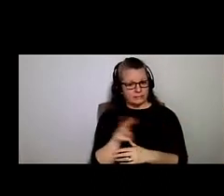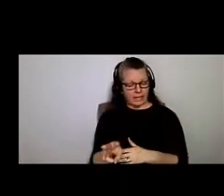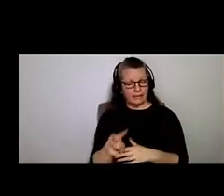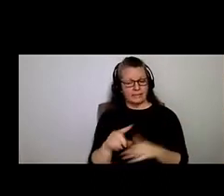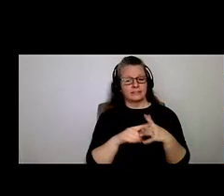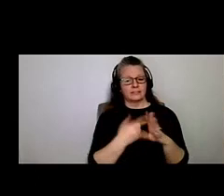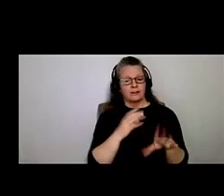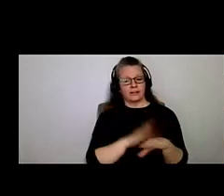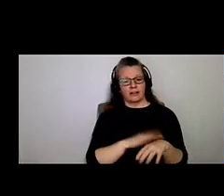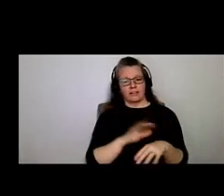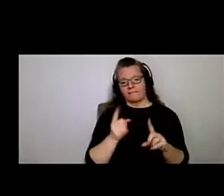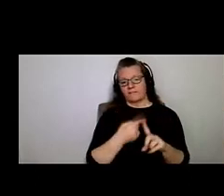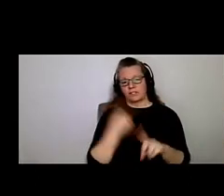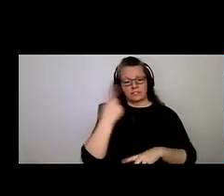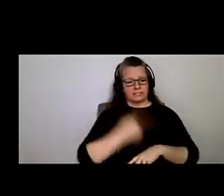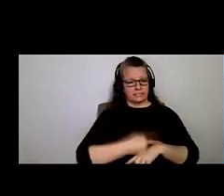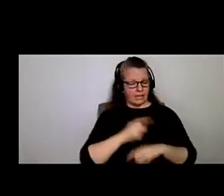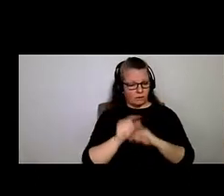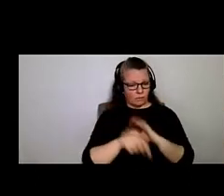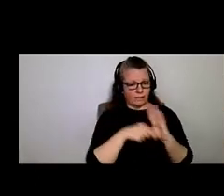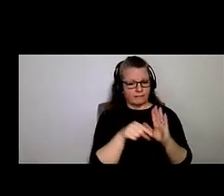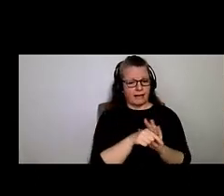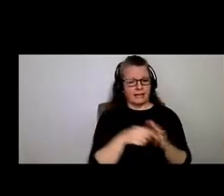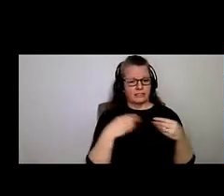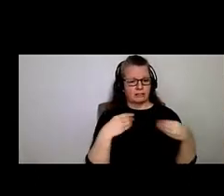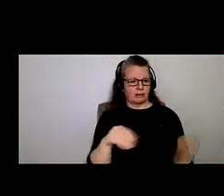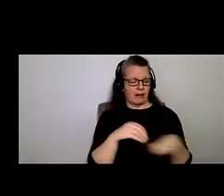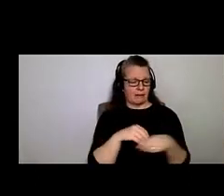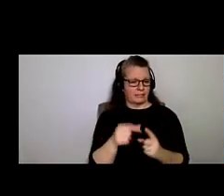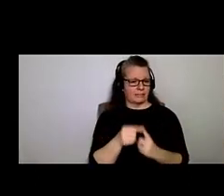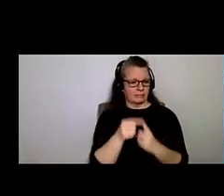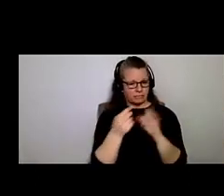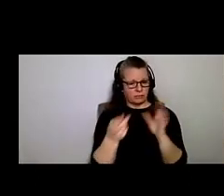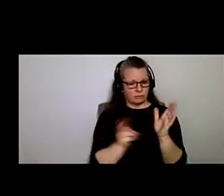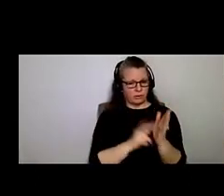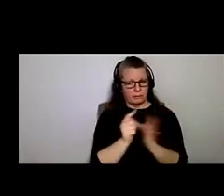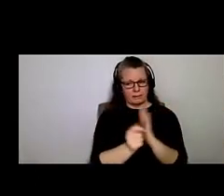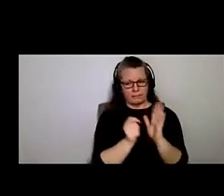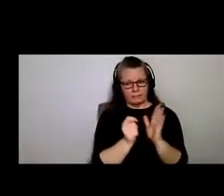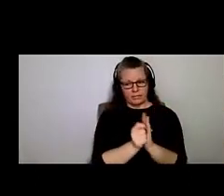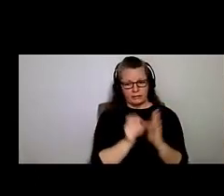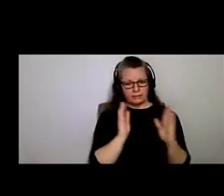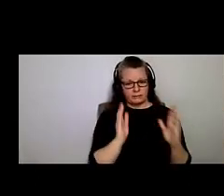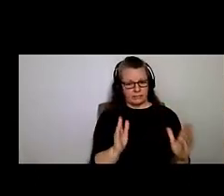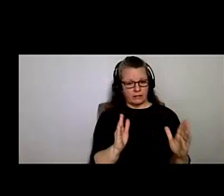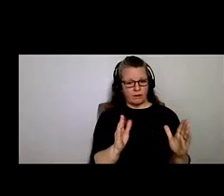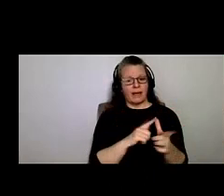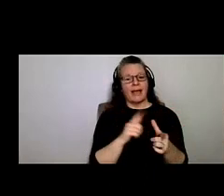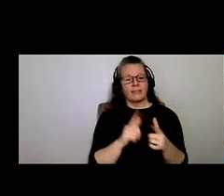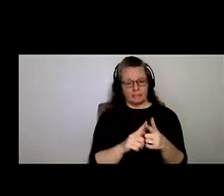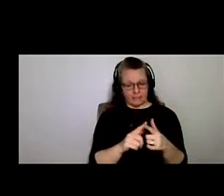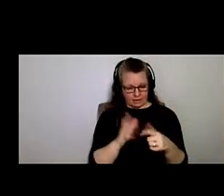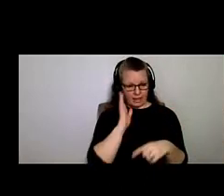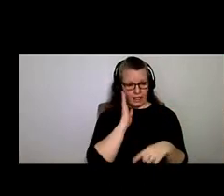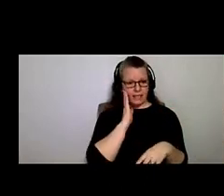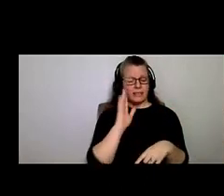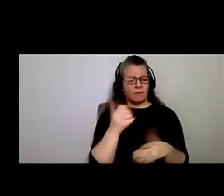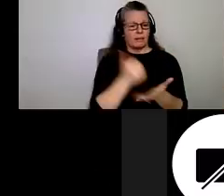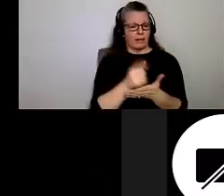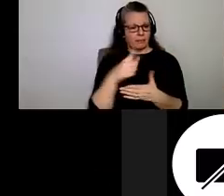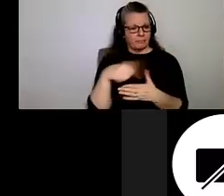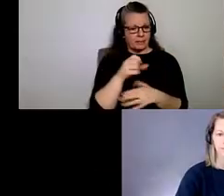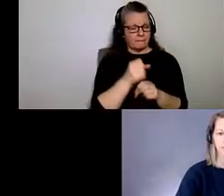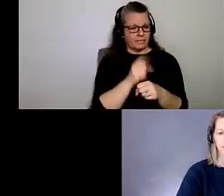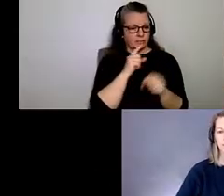starting on the first day that they're eligible to shop in their special enrollment period window. And then ultimately that will help them make sure that they retain